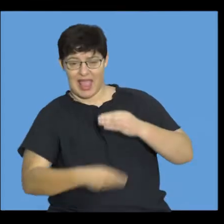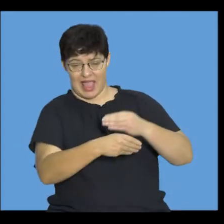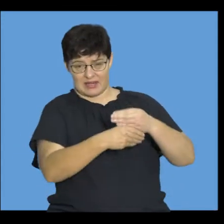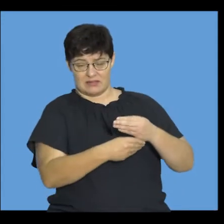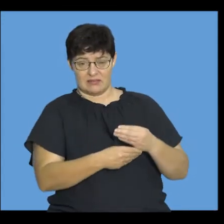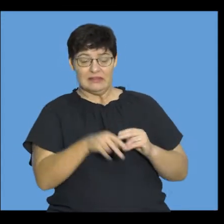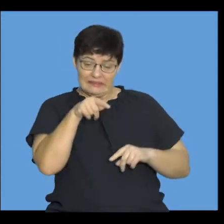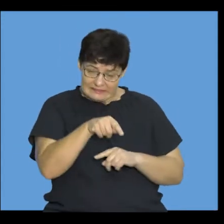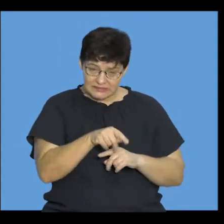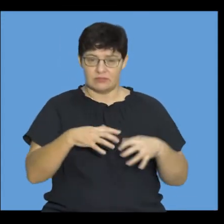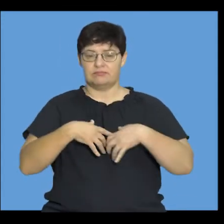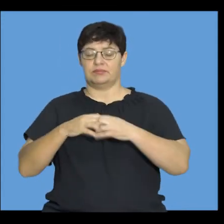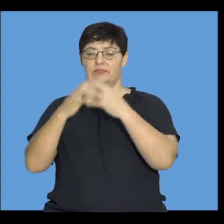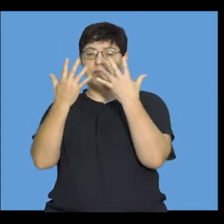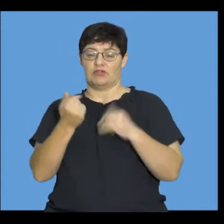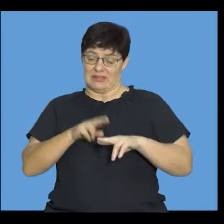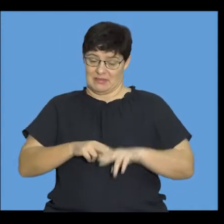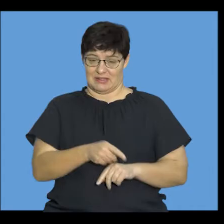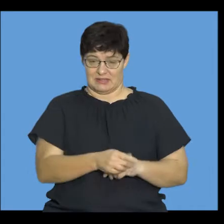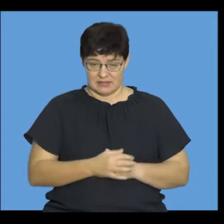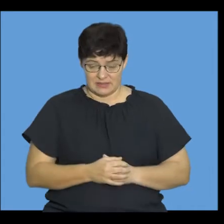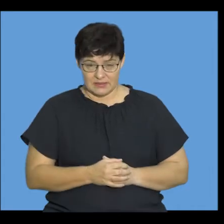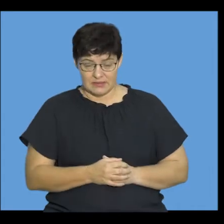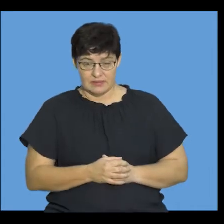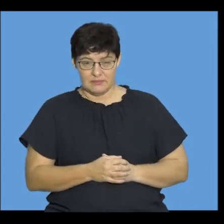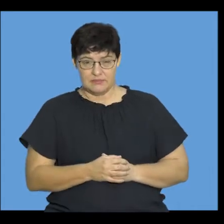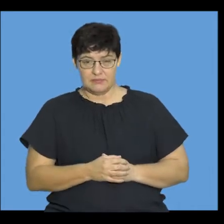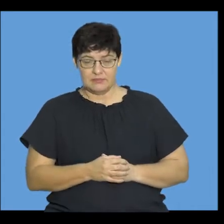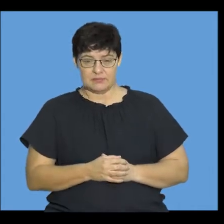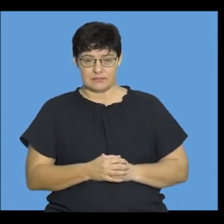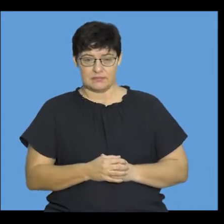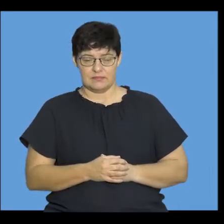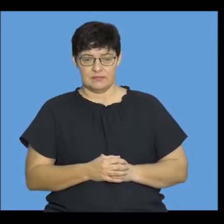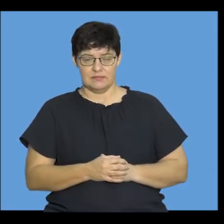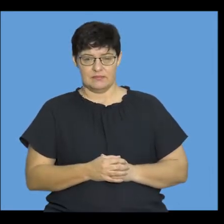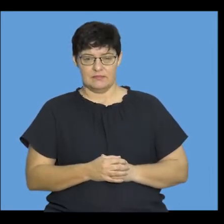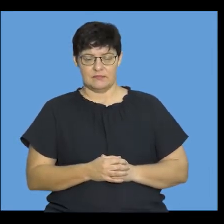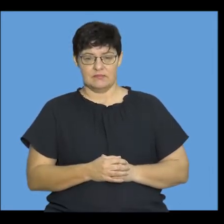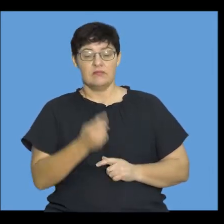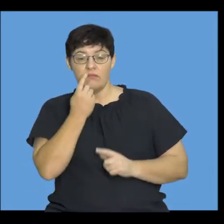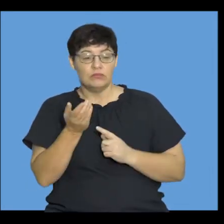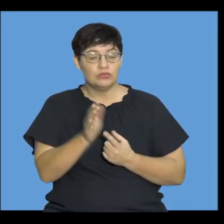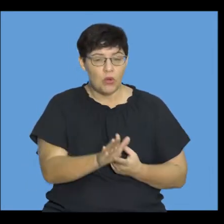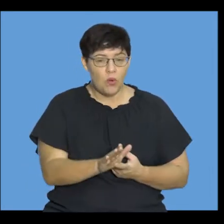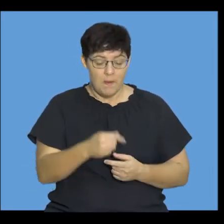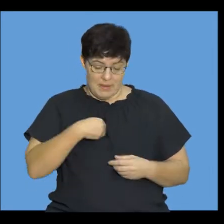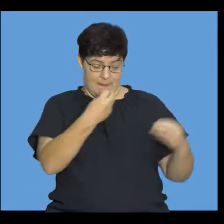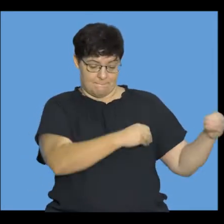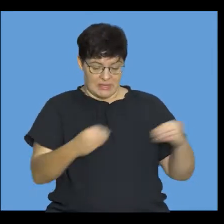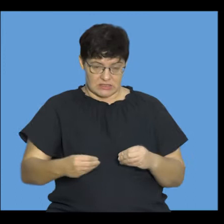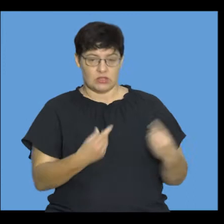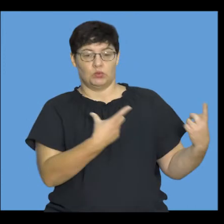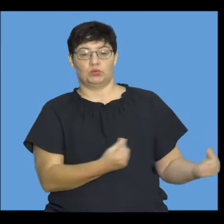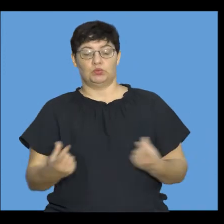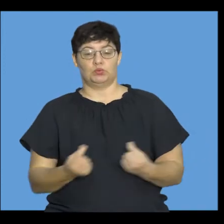So, it shows you, or it indicates your business activities. So you're drawing up a